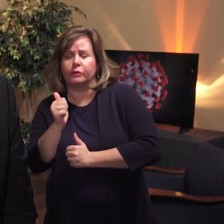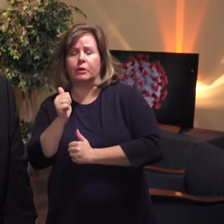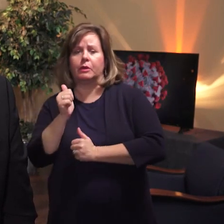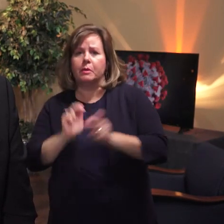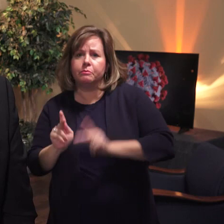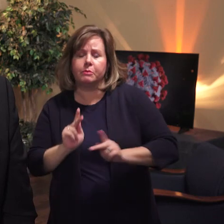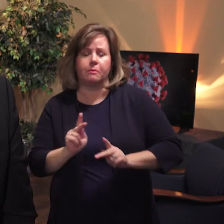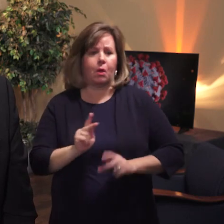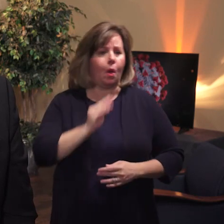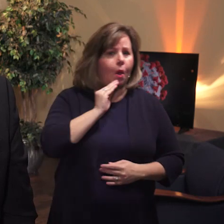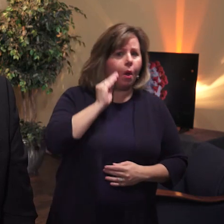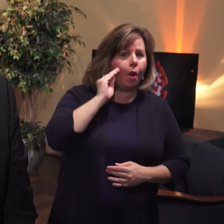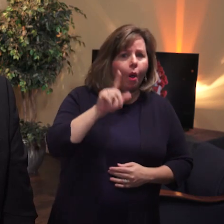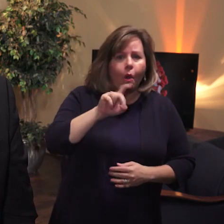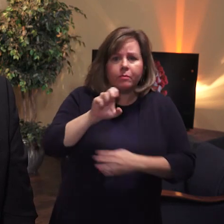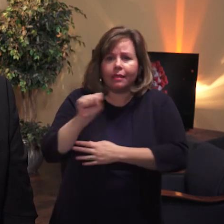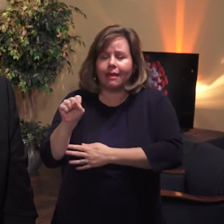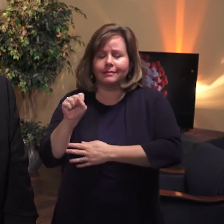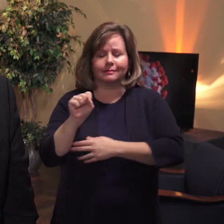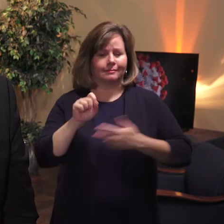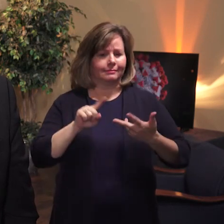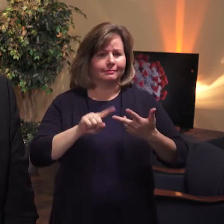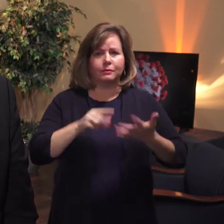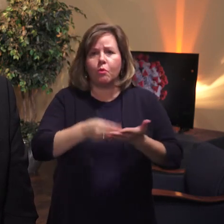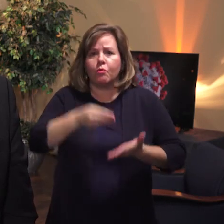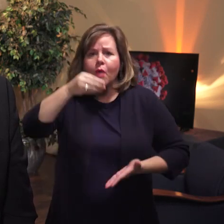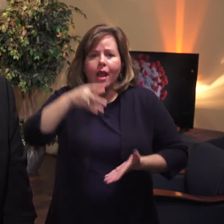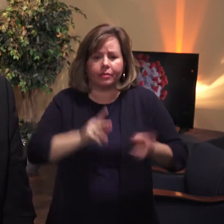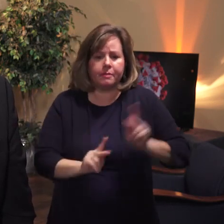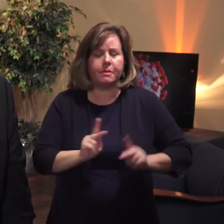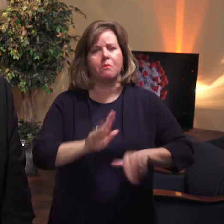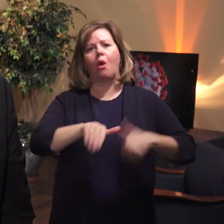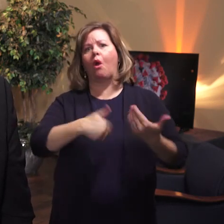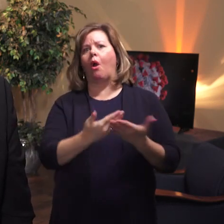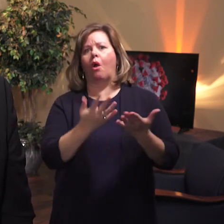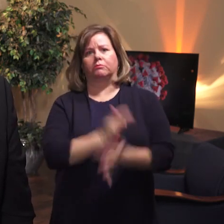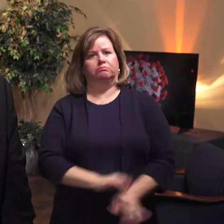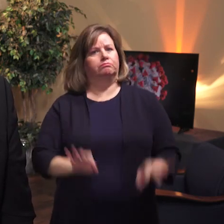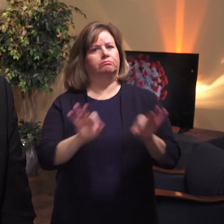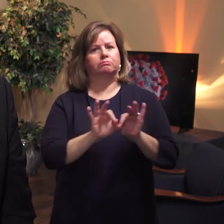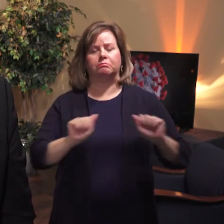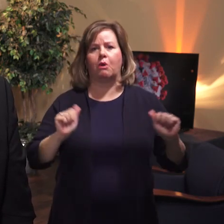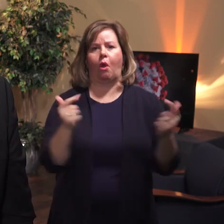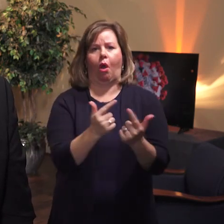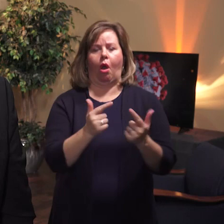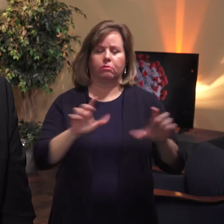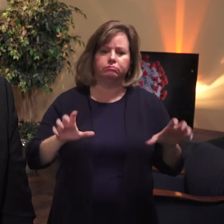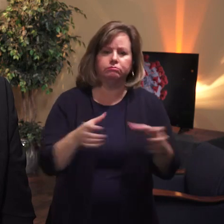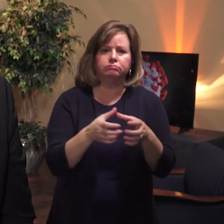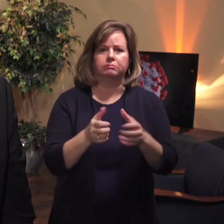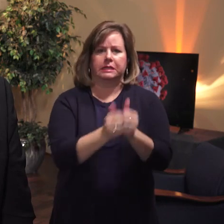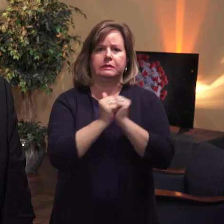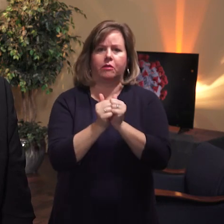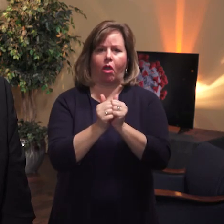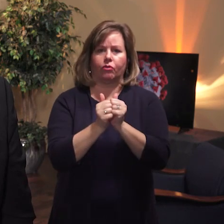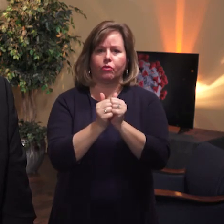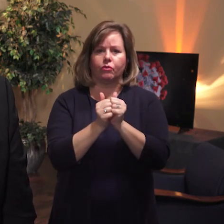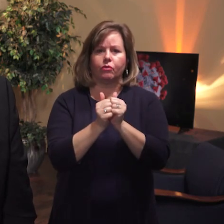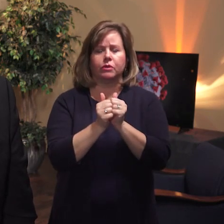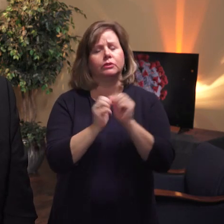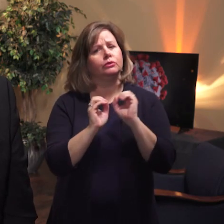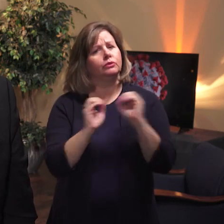wealthy, everyone is important to us. We are all in this together, and there's no reason to fear. There really